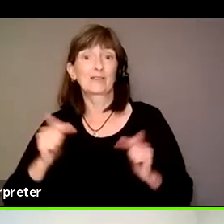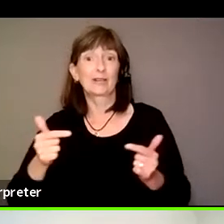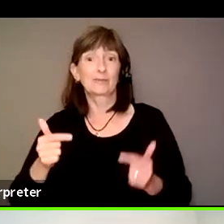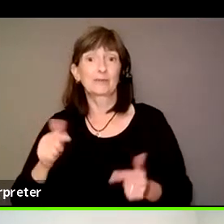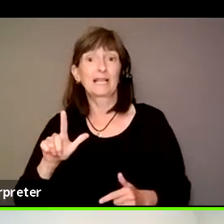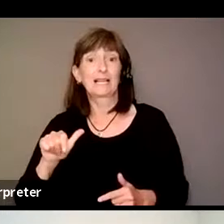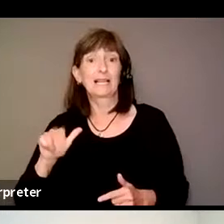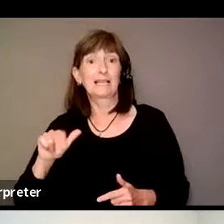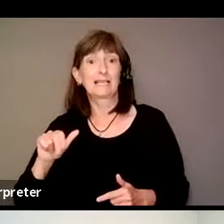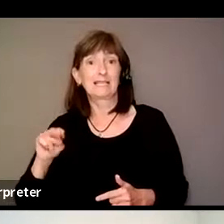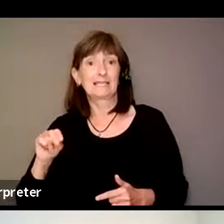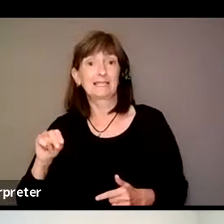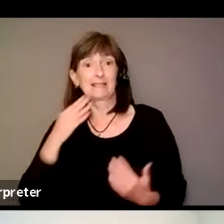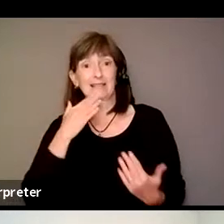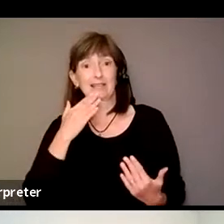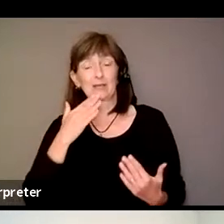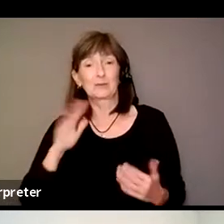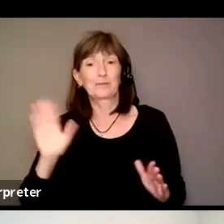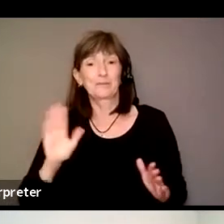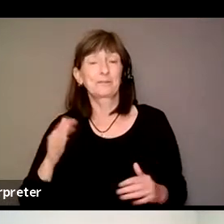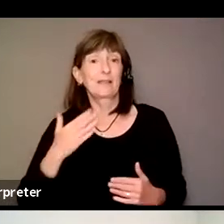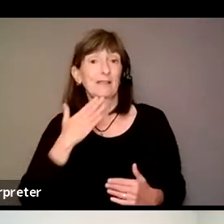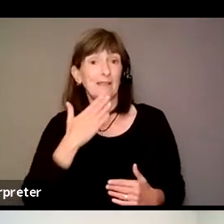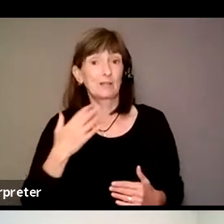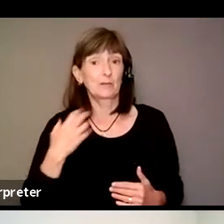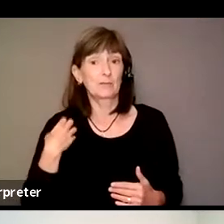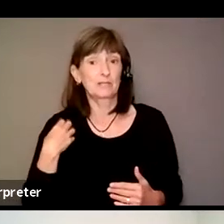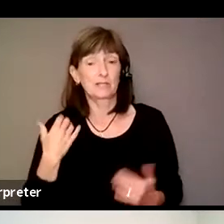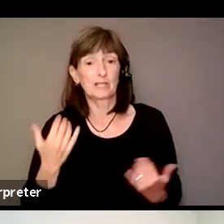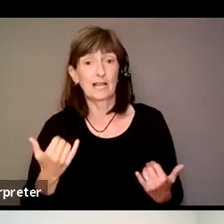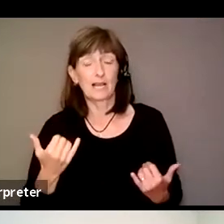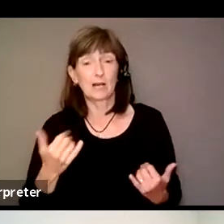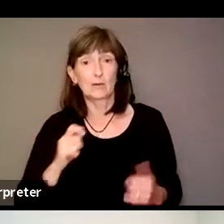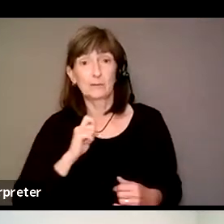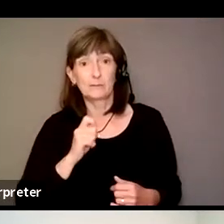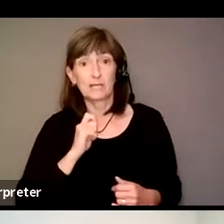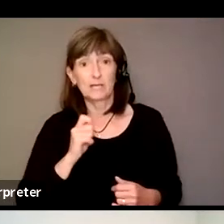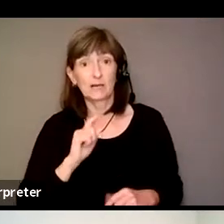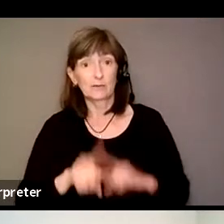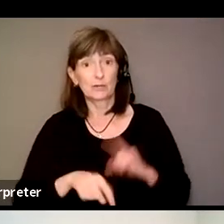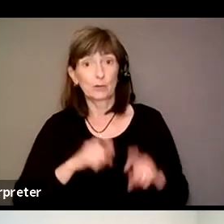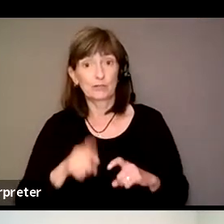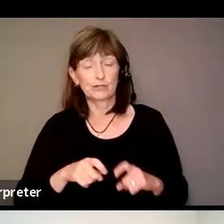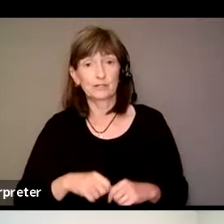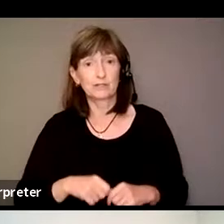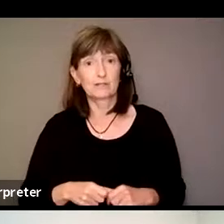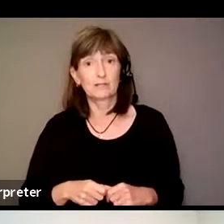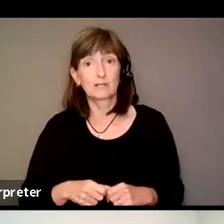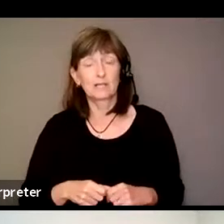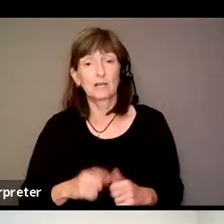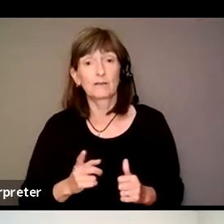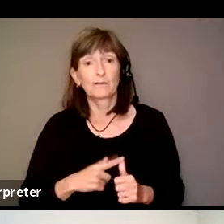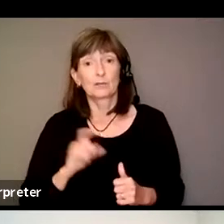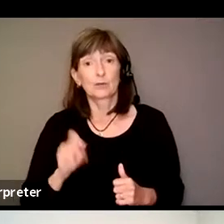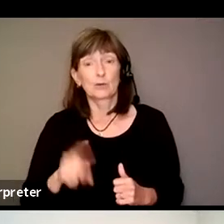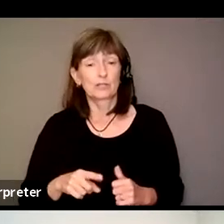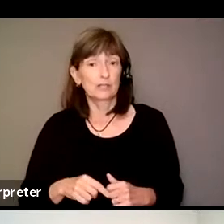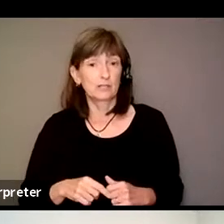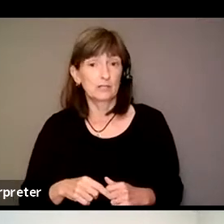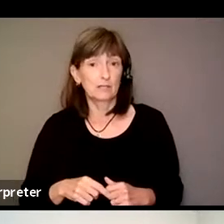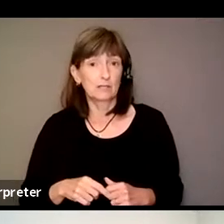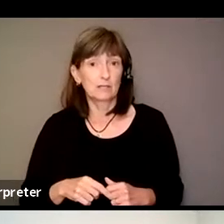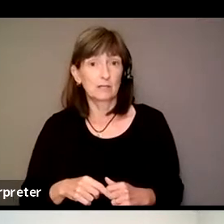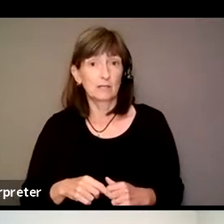everybody. Thank you, Minister. We'll now invite the media with questions for the participants. The first question is based